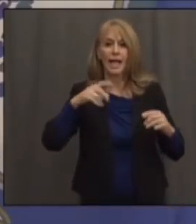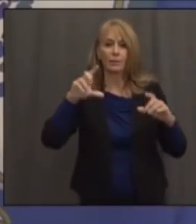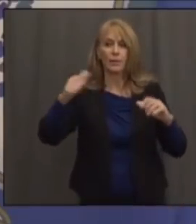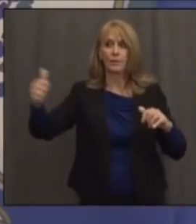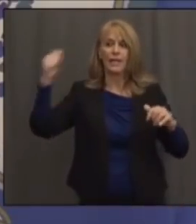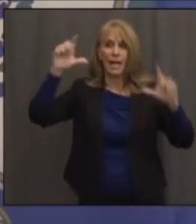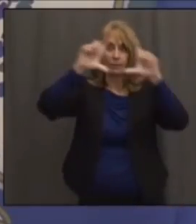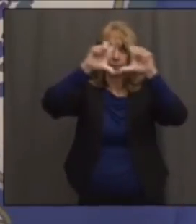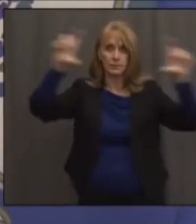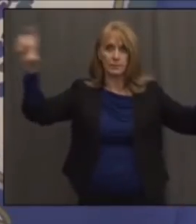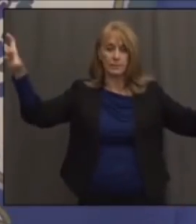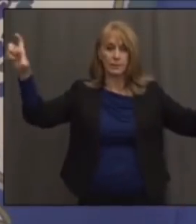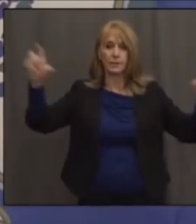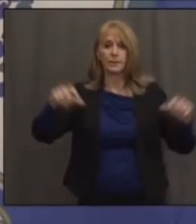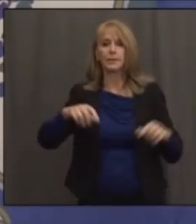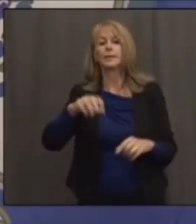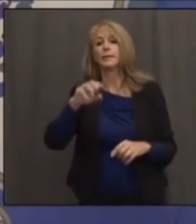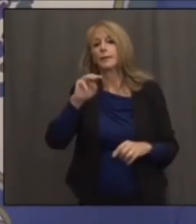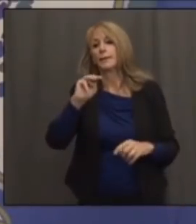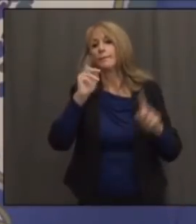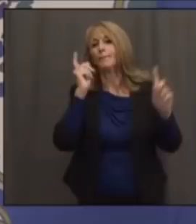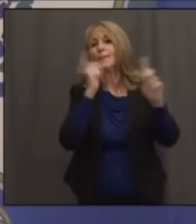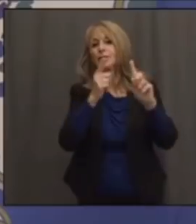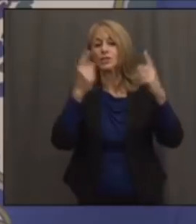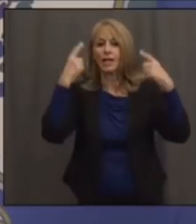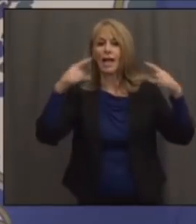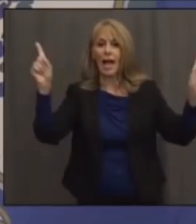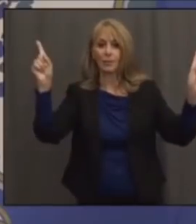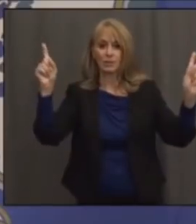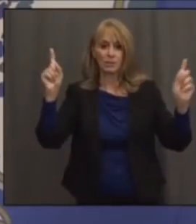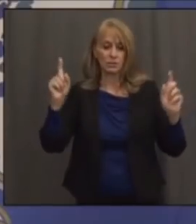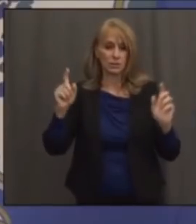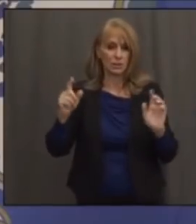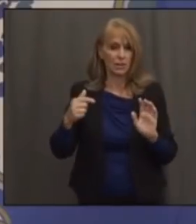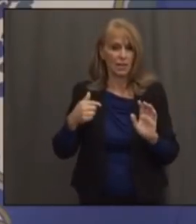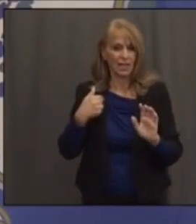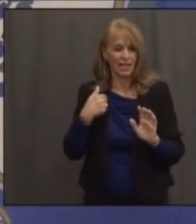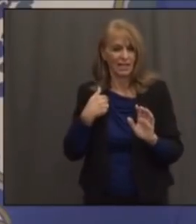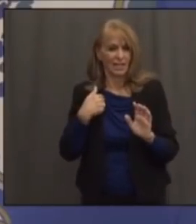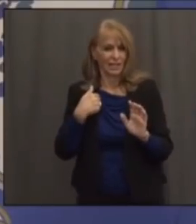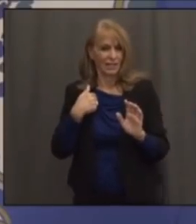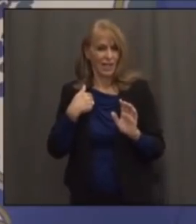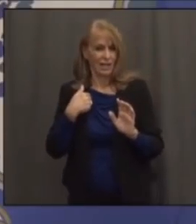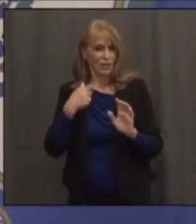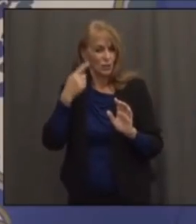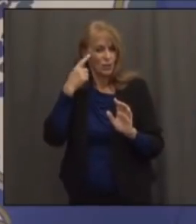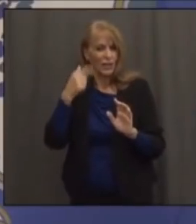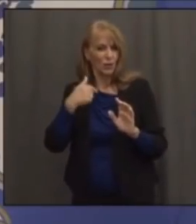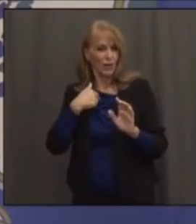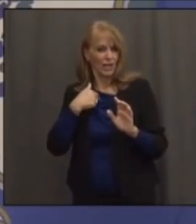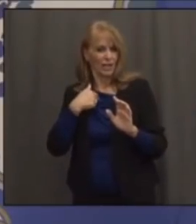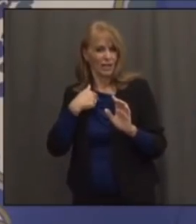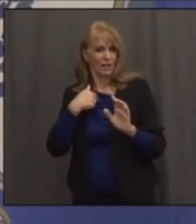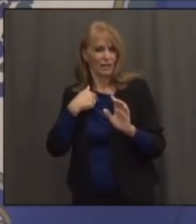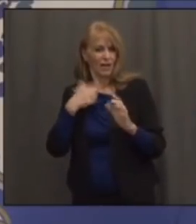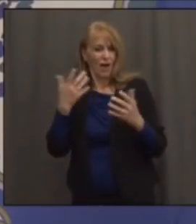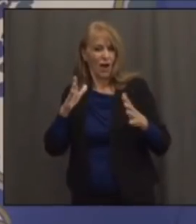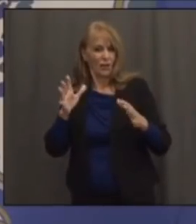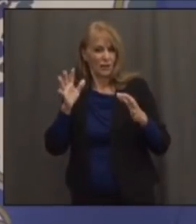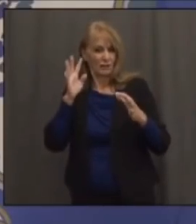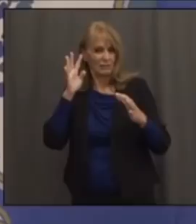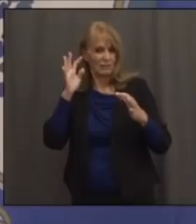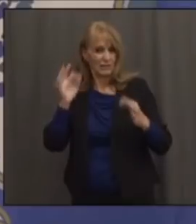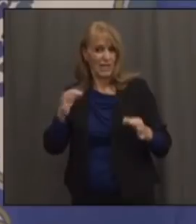him. Are we being a little premature here, or do we think with vaccinations we have turned a corner, and